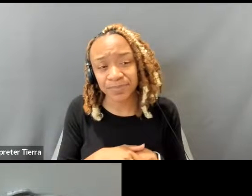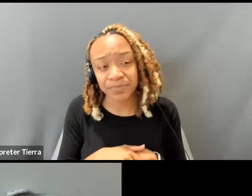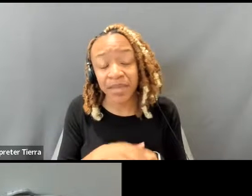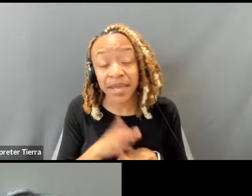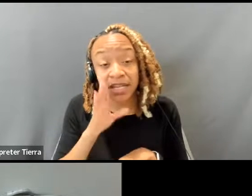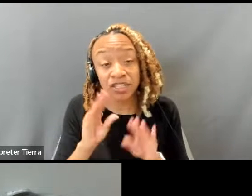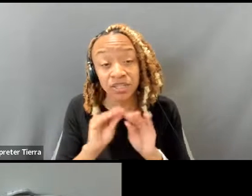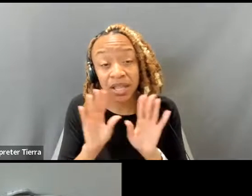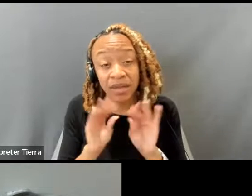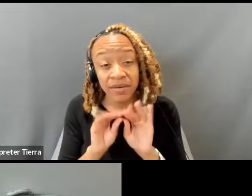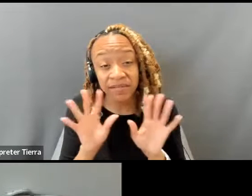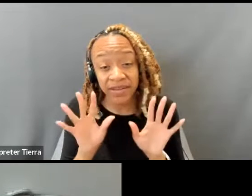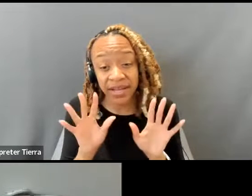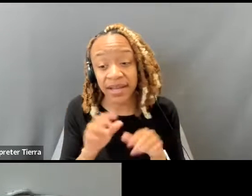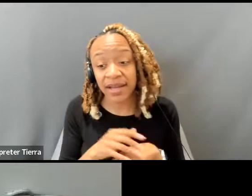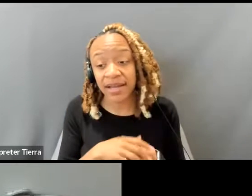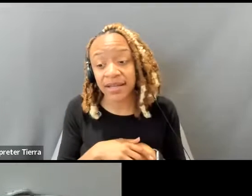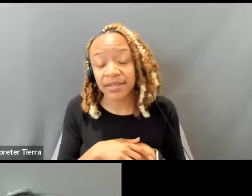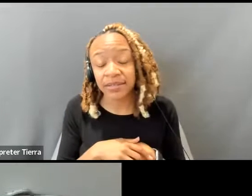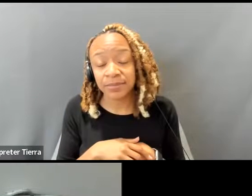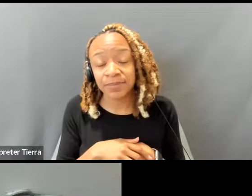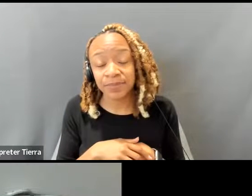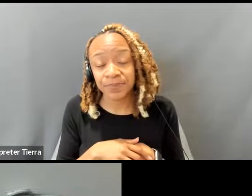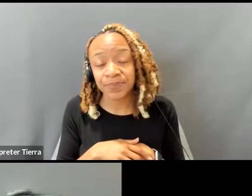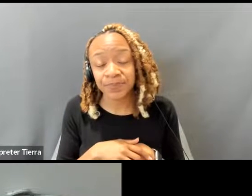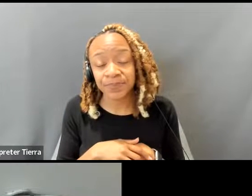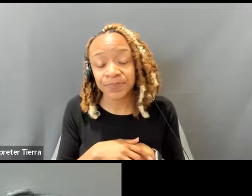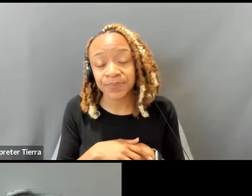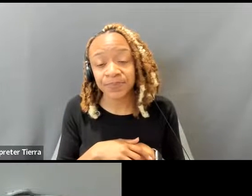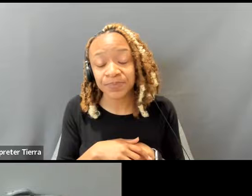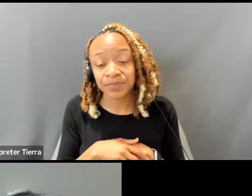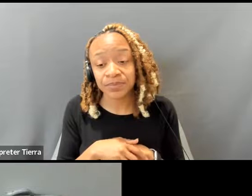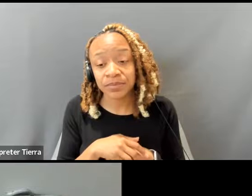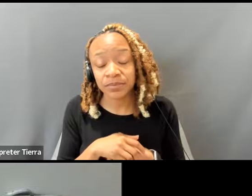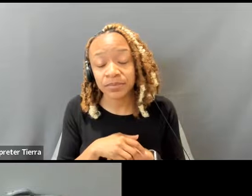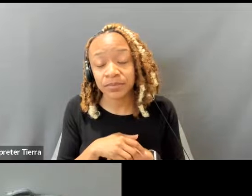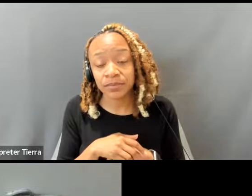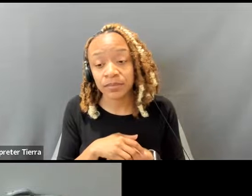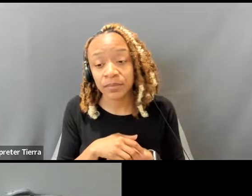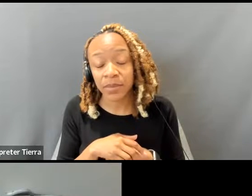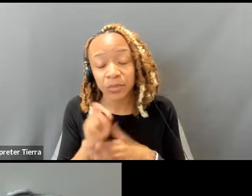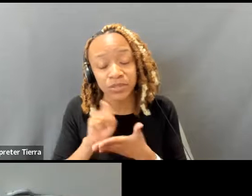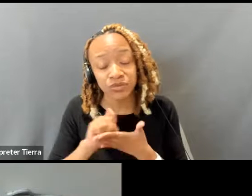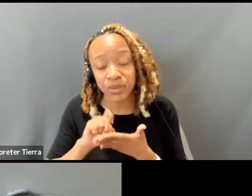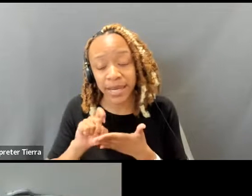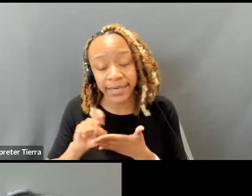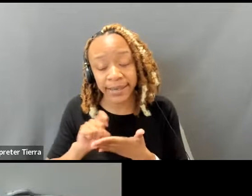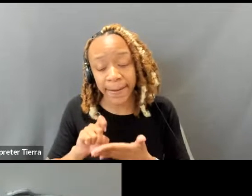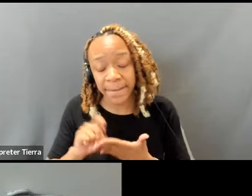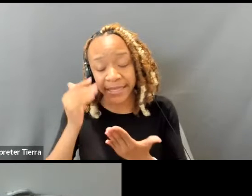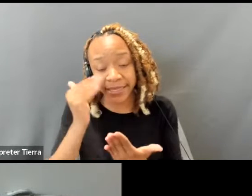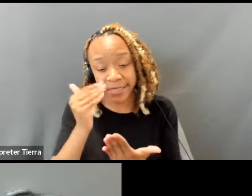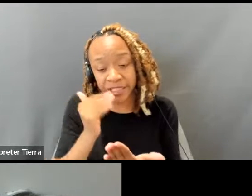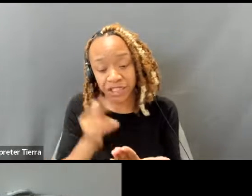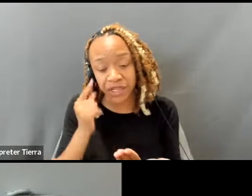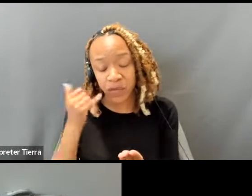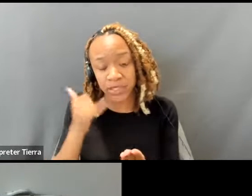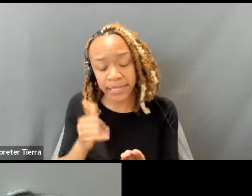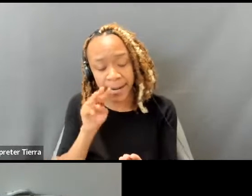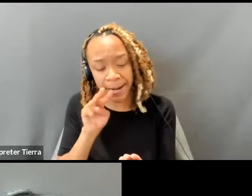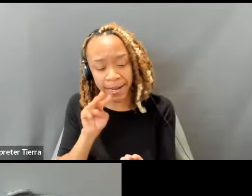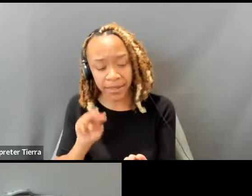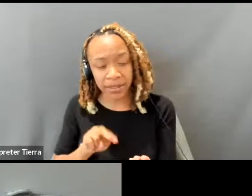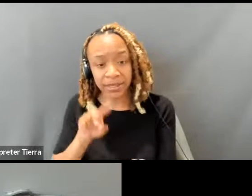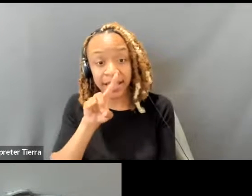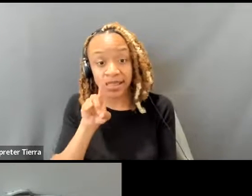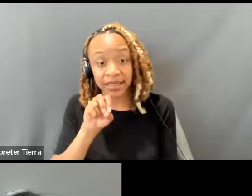clarify, I was writing up the agenda for last night for today's meeting, and I took a peek at the zoning case record,